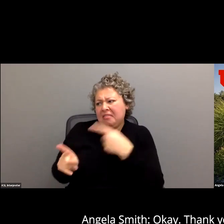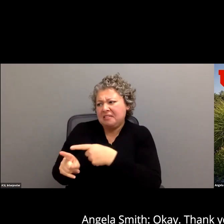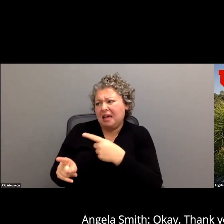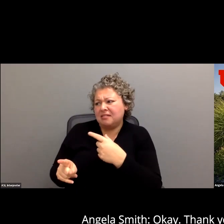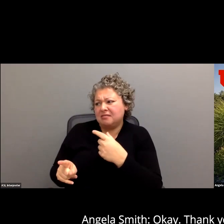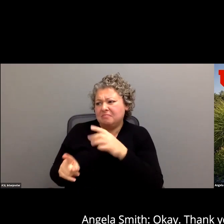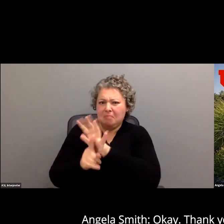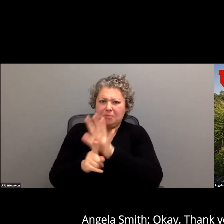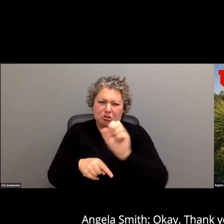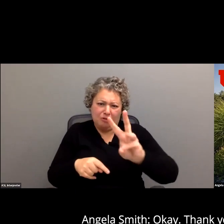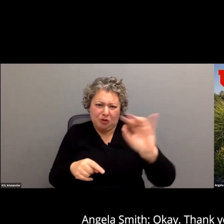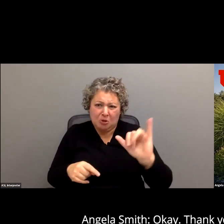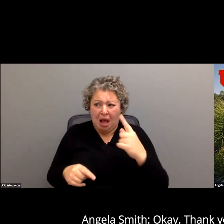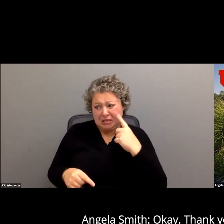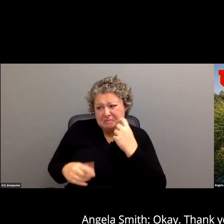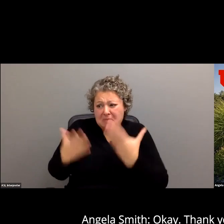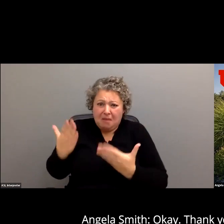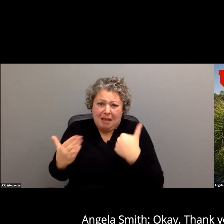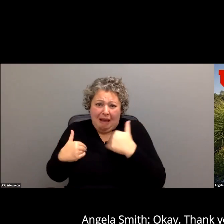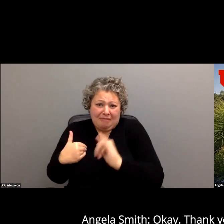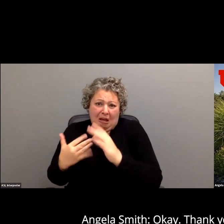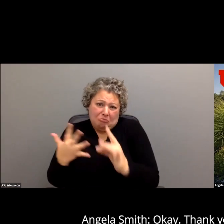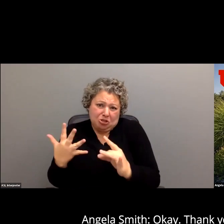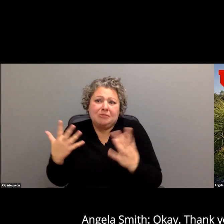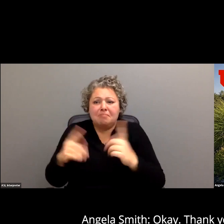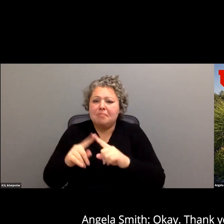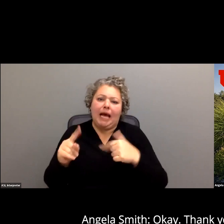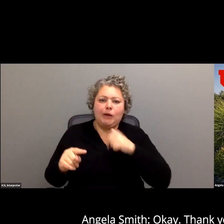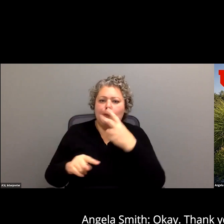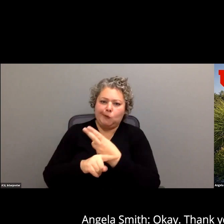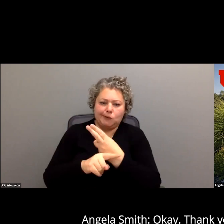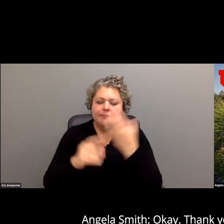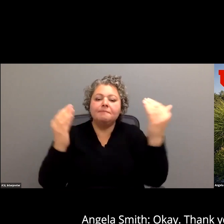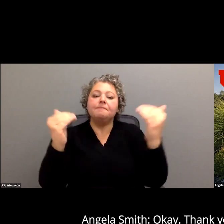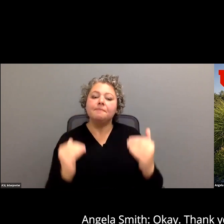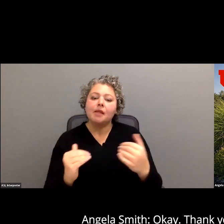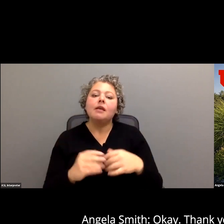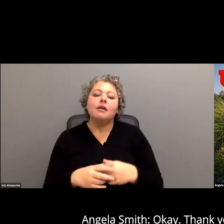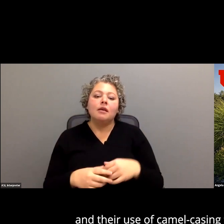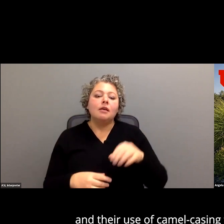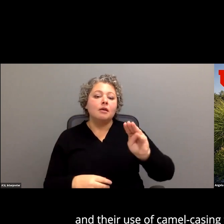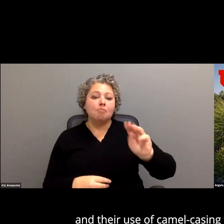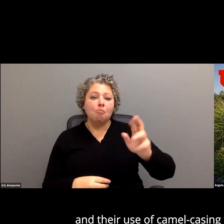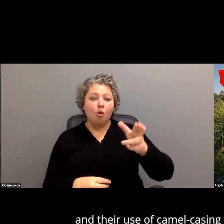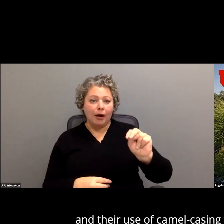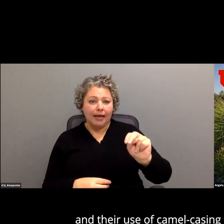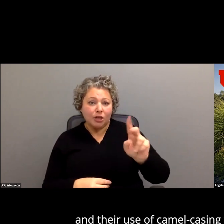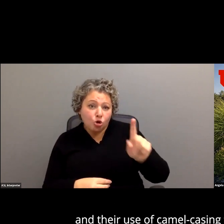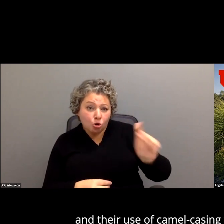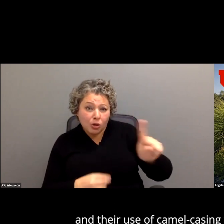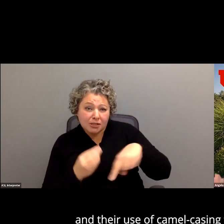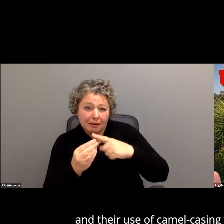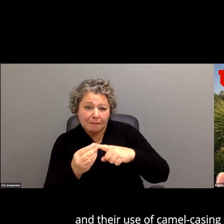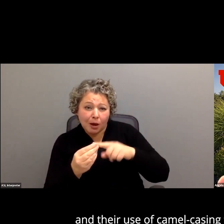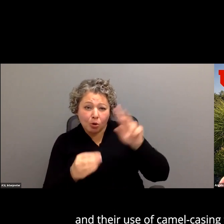Okay, thank you. I know we addressed hopefully Morgan's question about URLs and